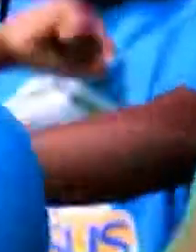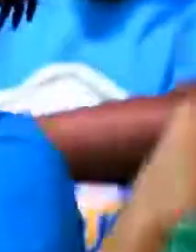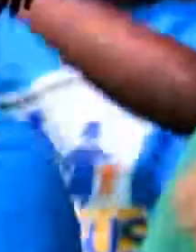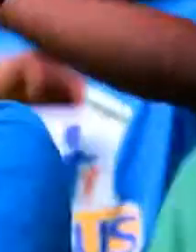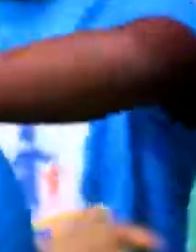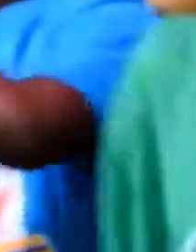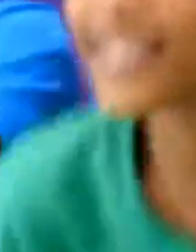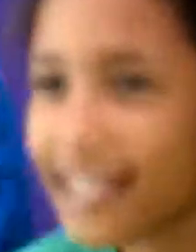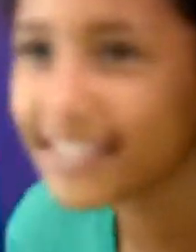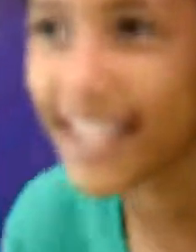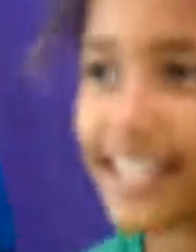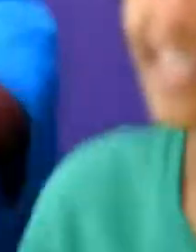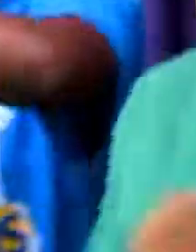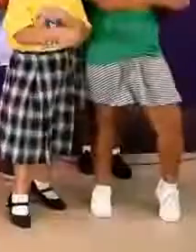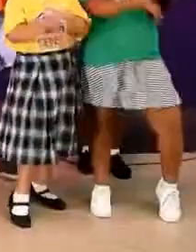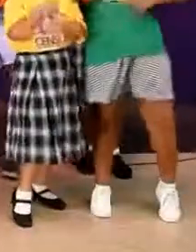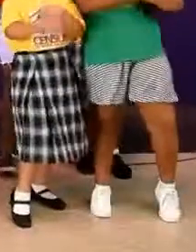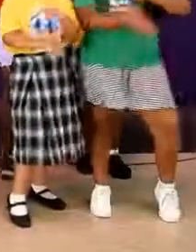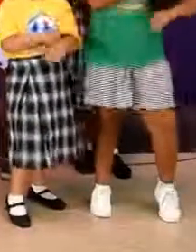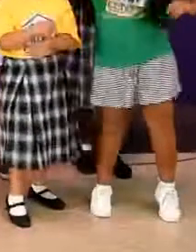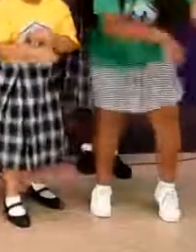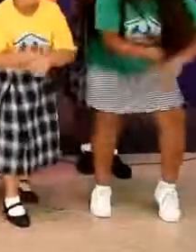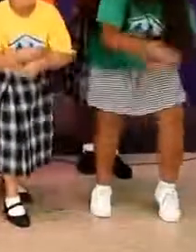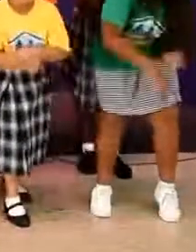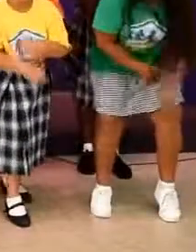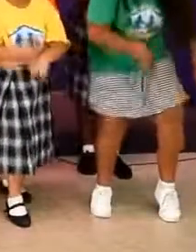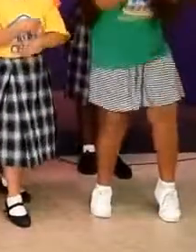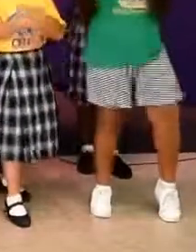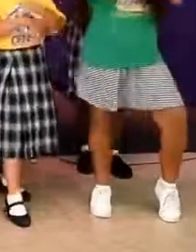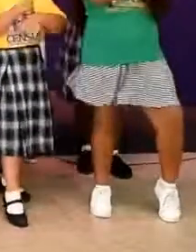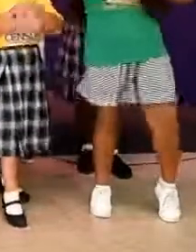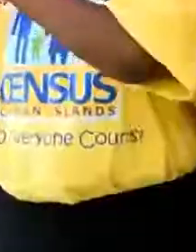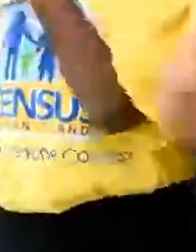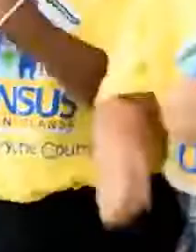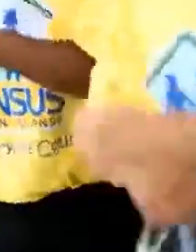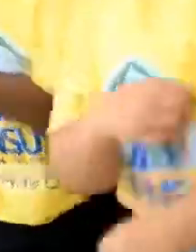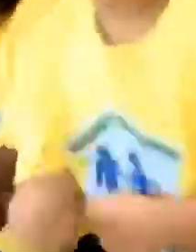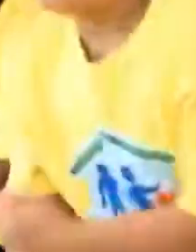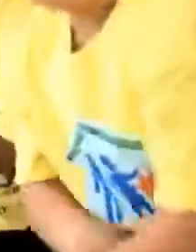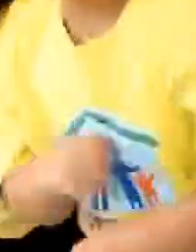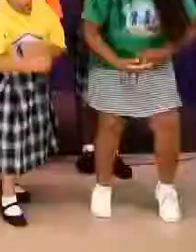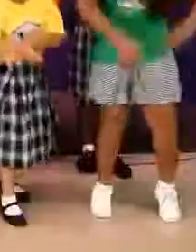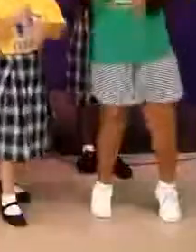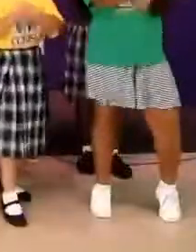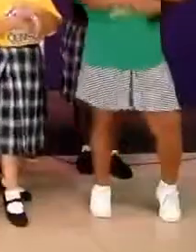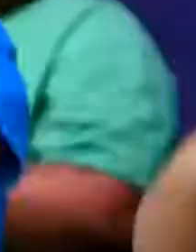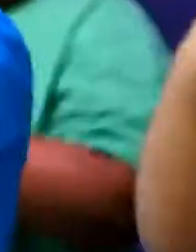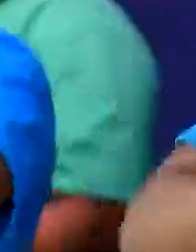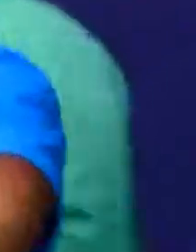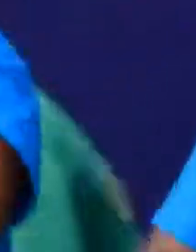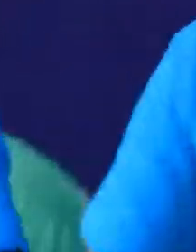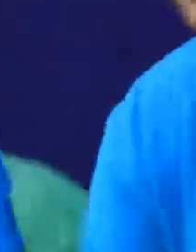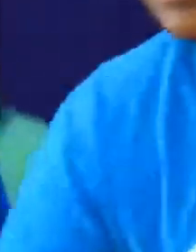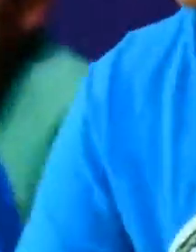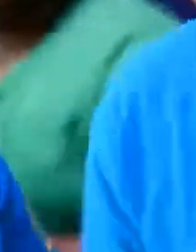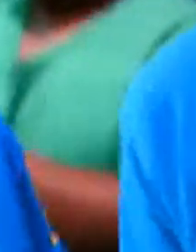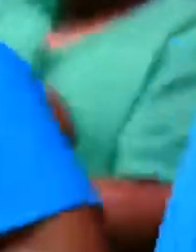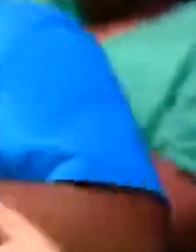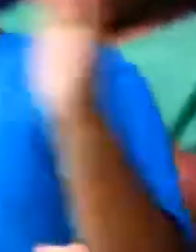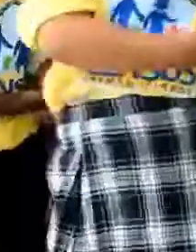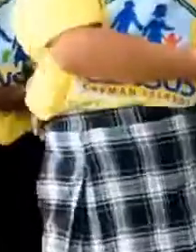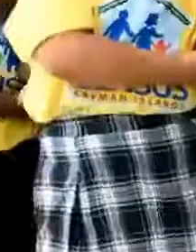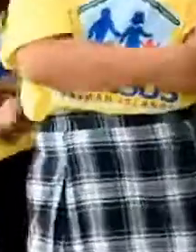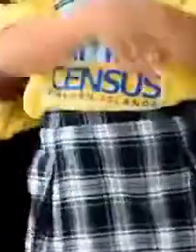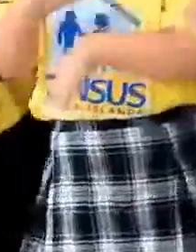Census 2021. Census. Came and get ready. Census. Starting 10th of October 2021.